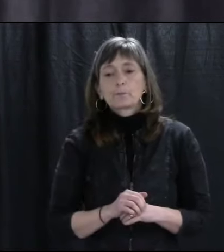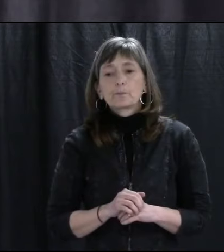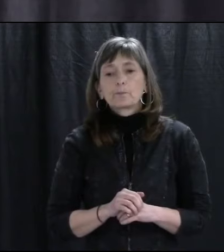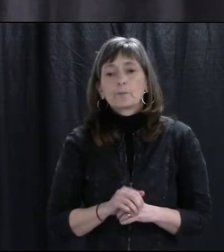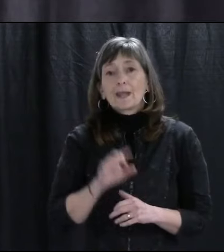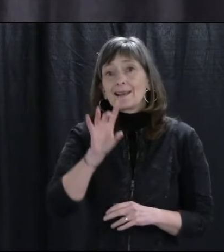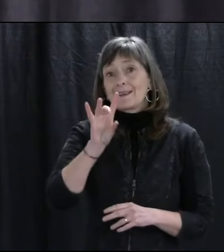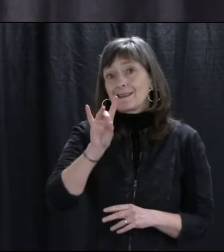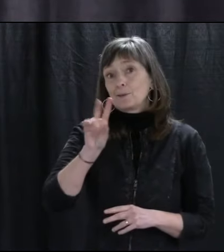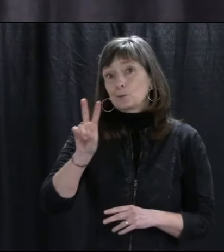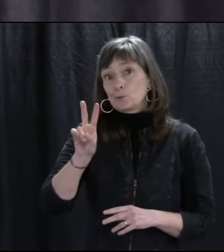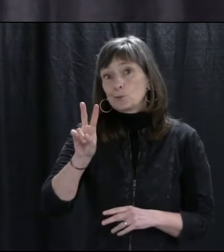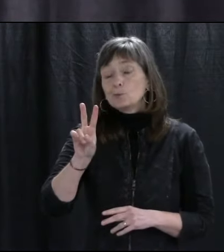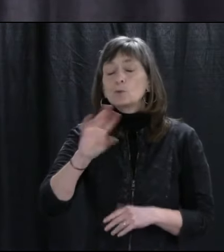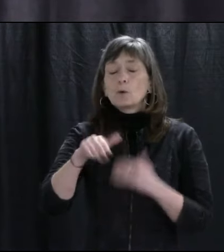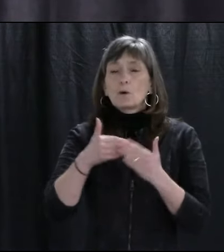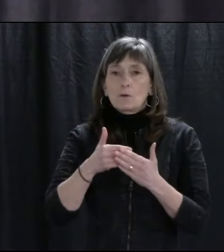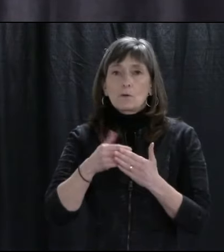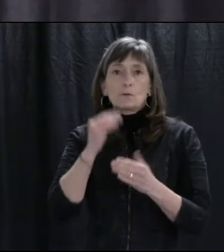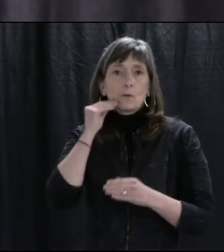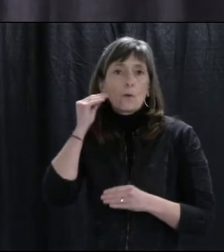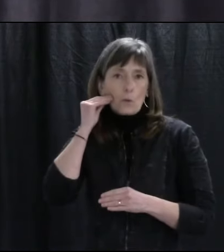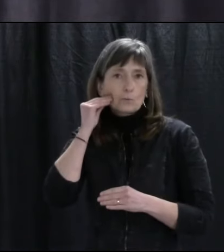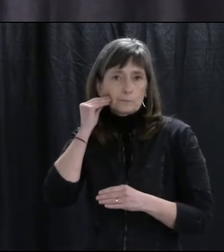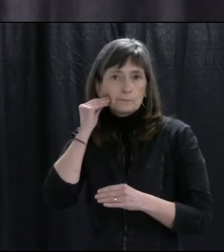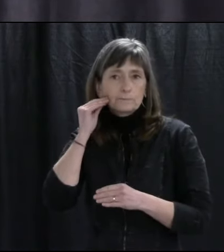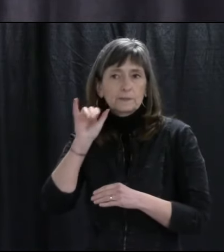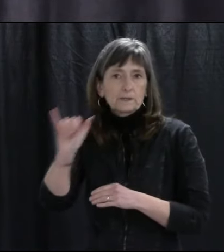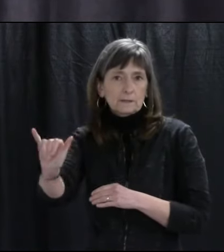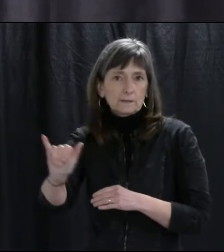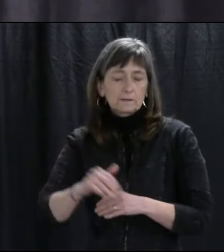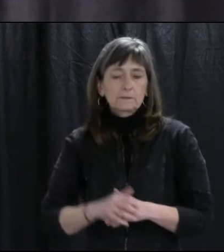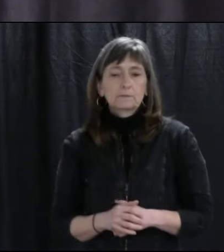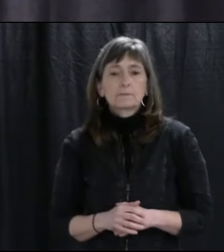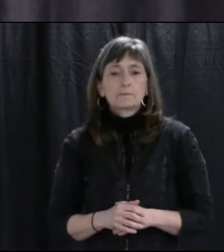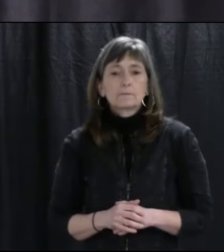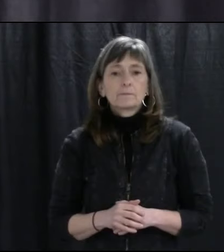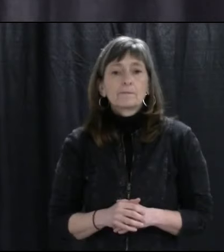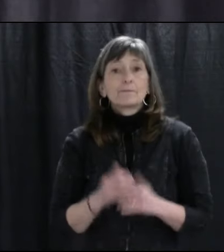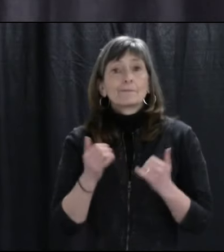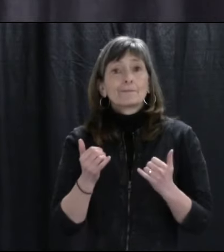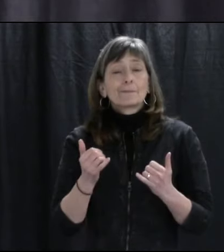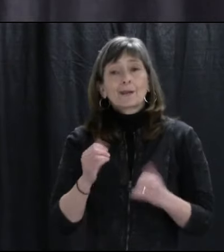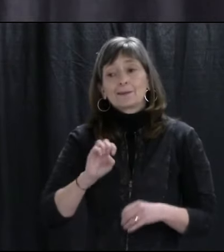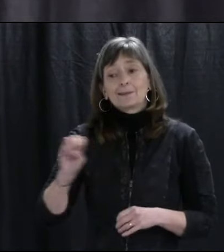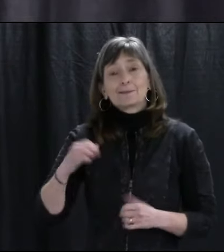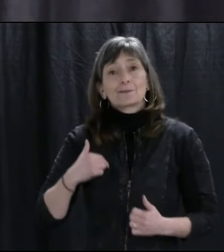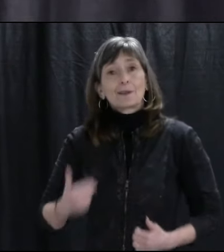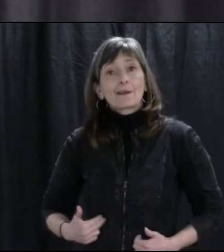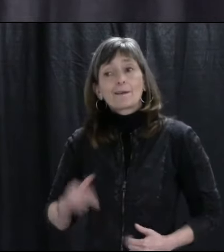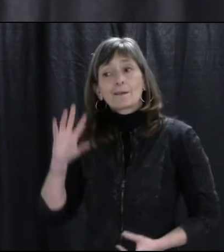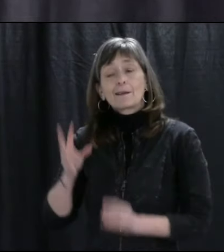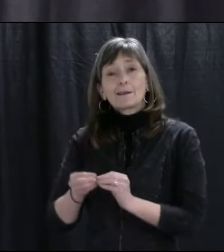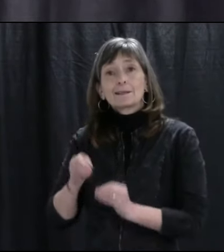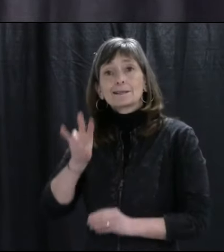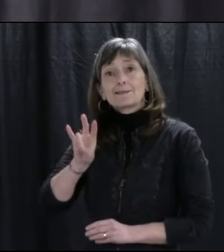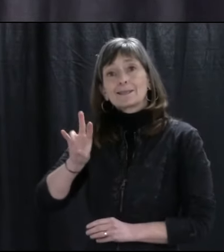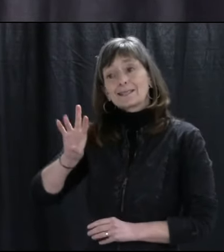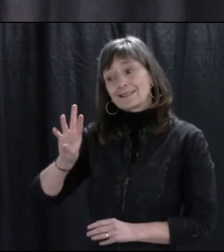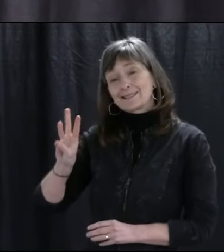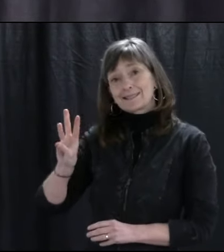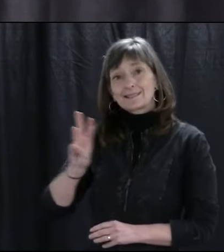everyone is recovering at home. This means we now have 76 cases in Eastern Health Region, 2